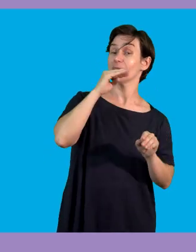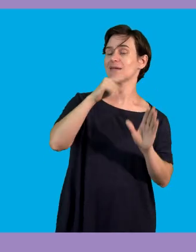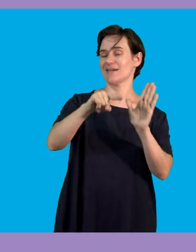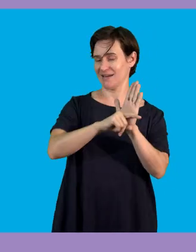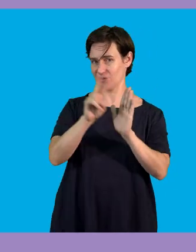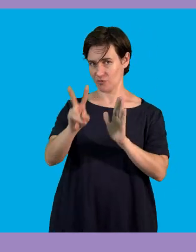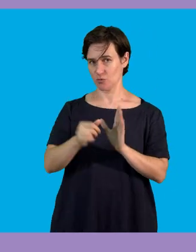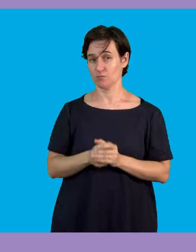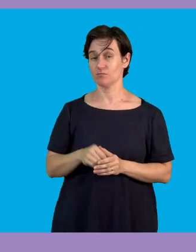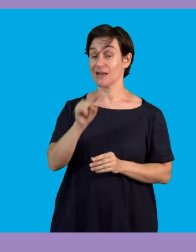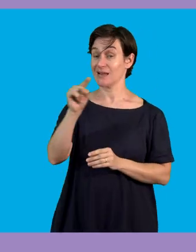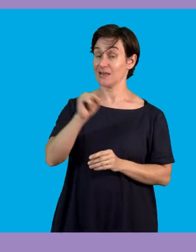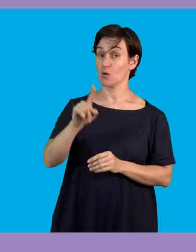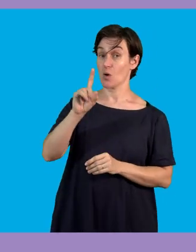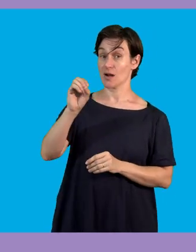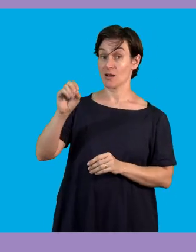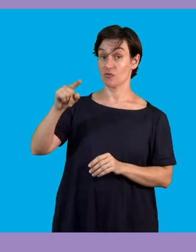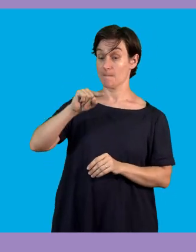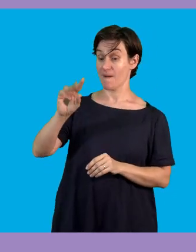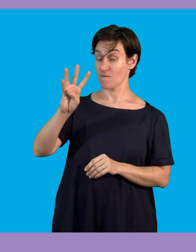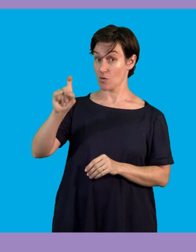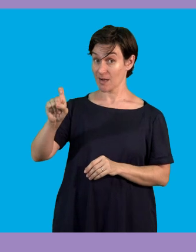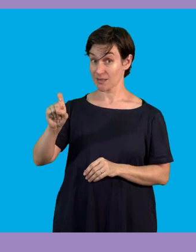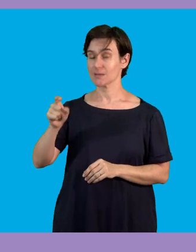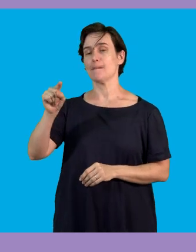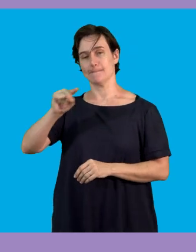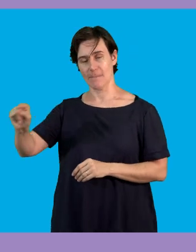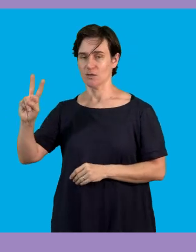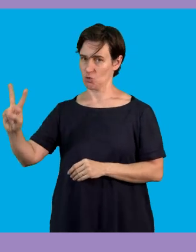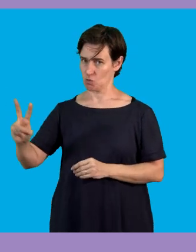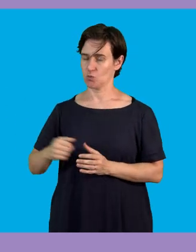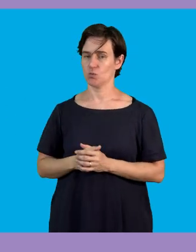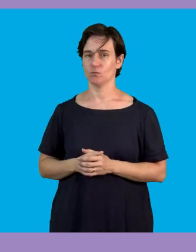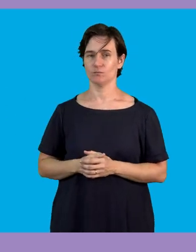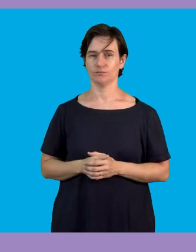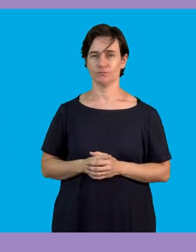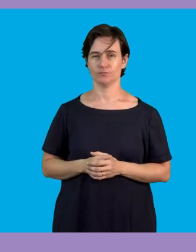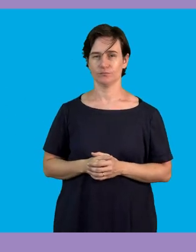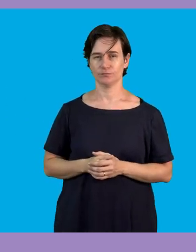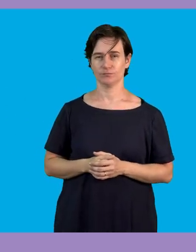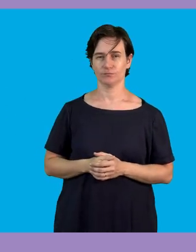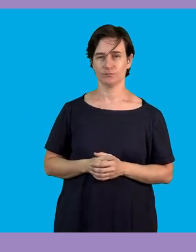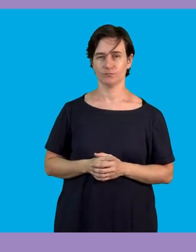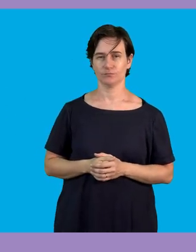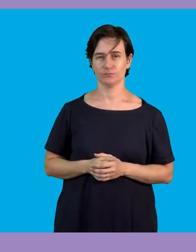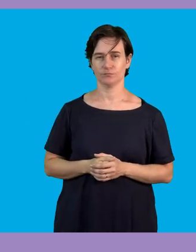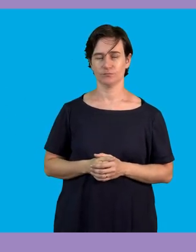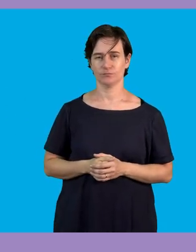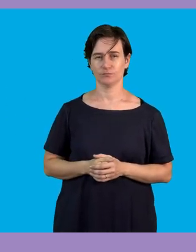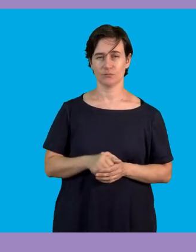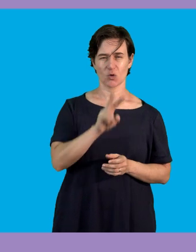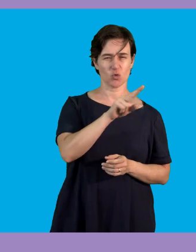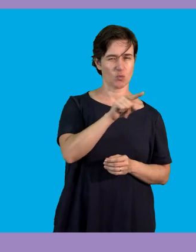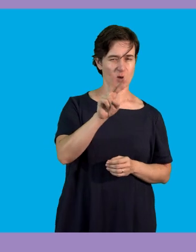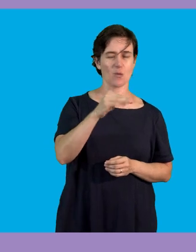2, and 100 minus 4x minus 2. And then 2